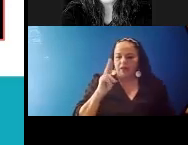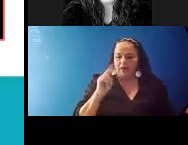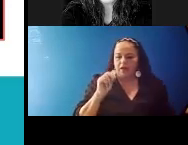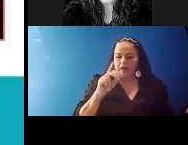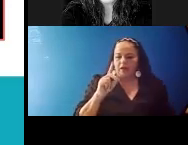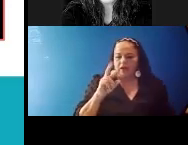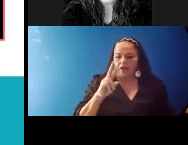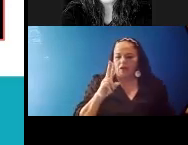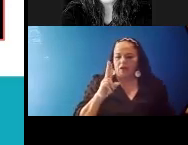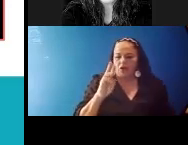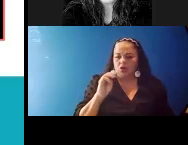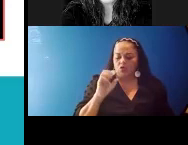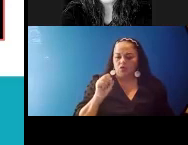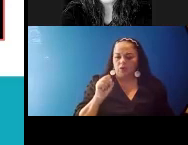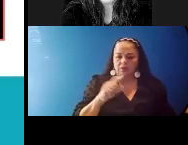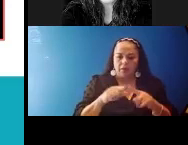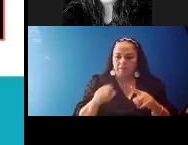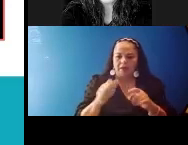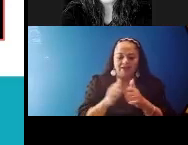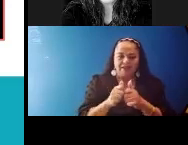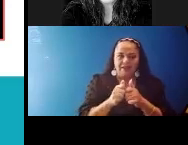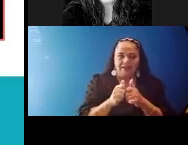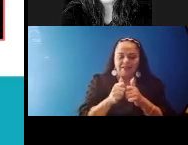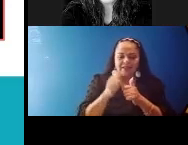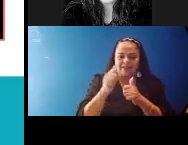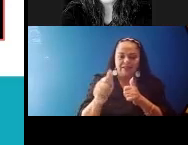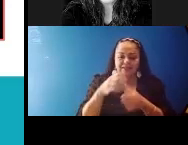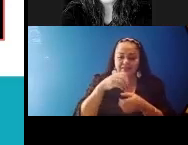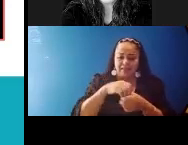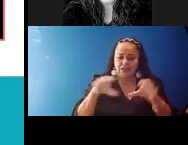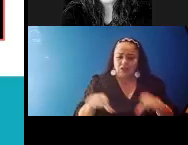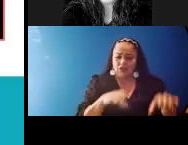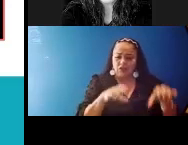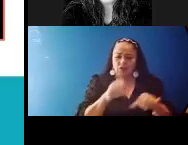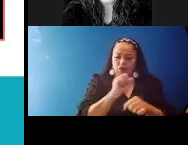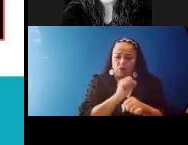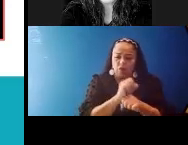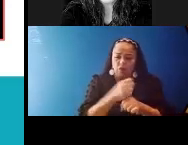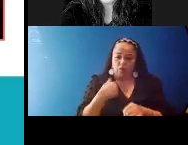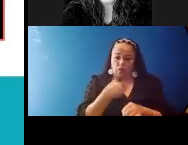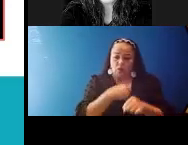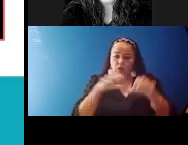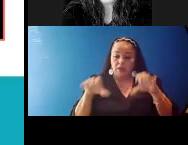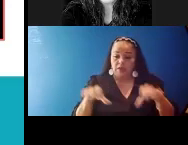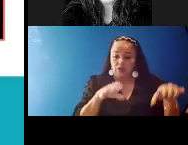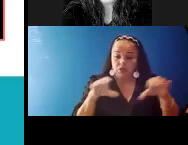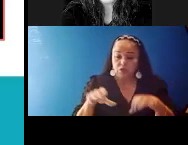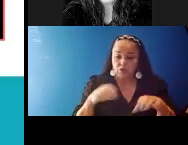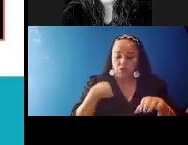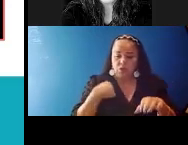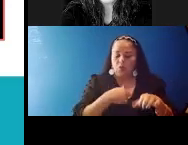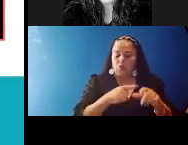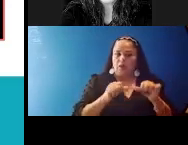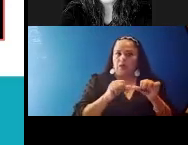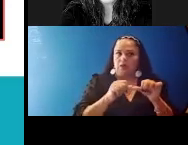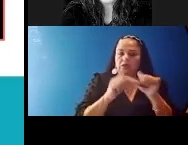Barriers, but these consistent themes that in doing the work we do, and probably in a lot of what you all do, right, we kept bumping into. So we can